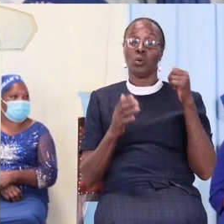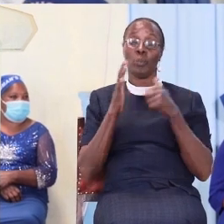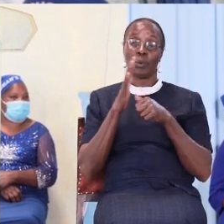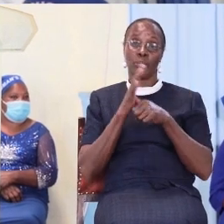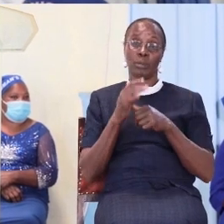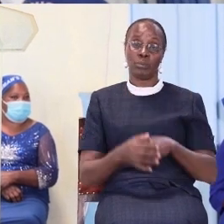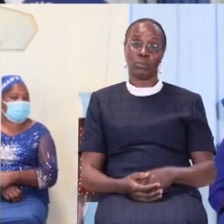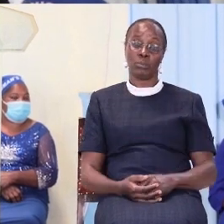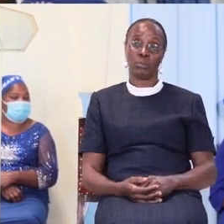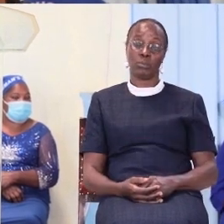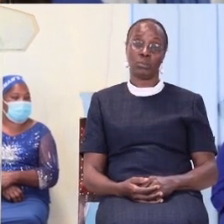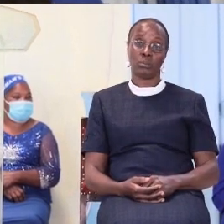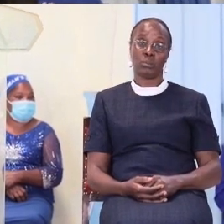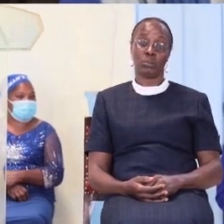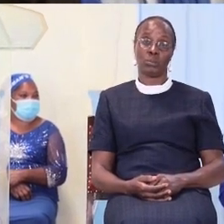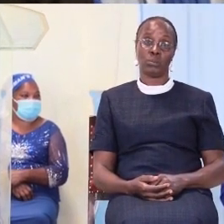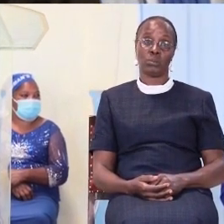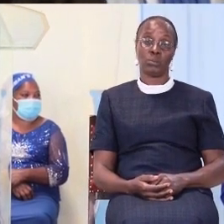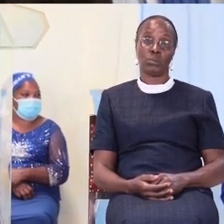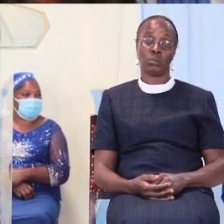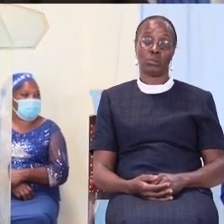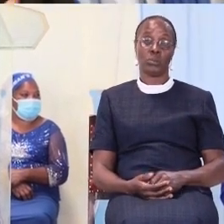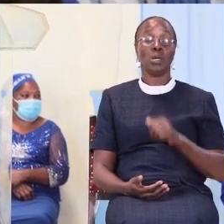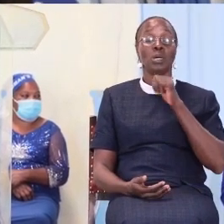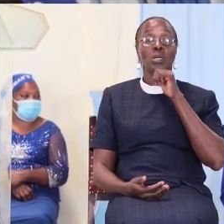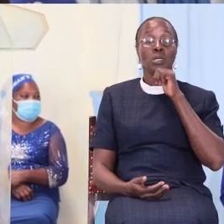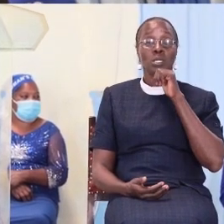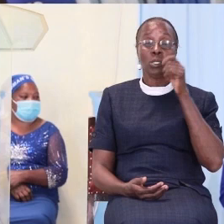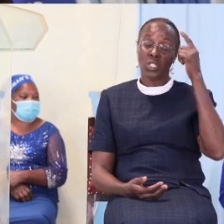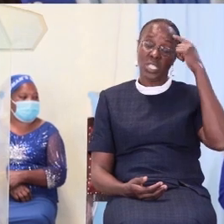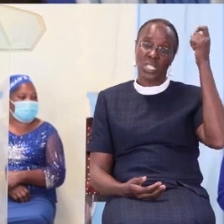self-glorification. What we have, what we are